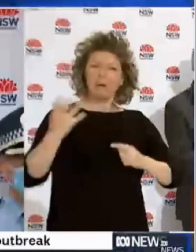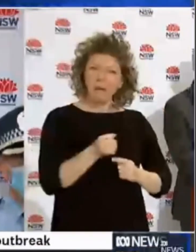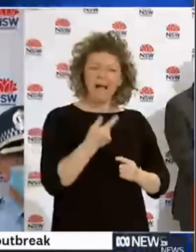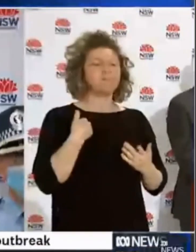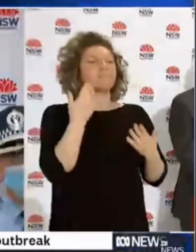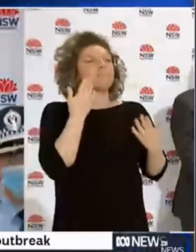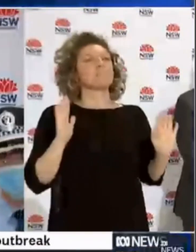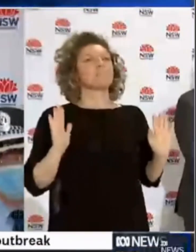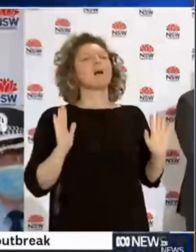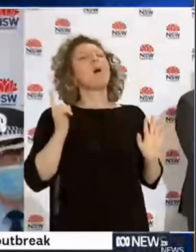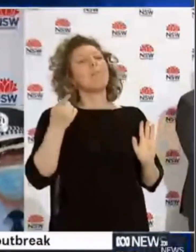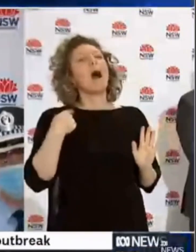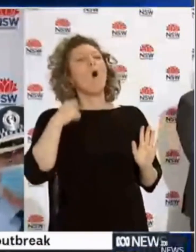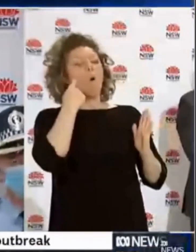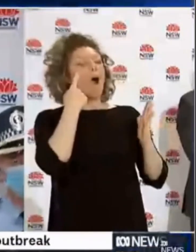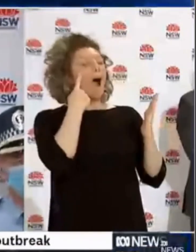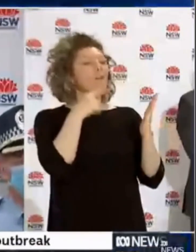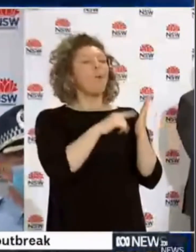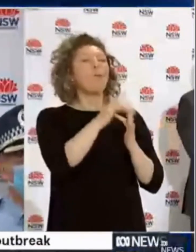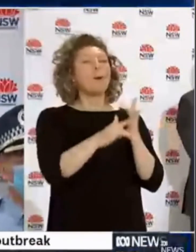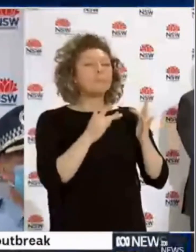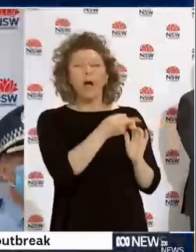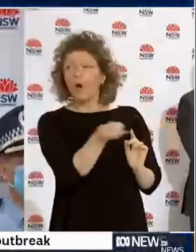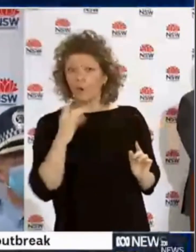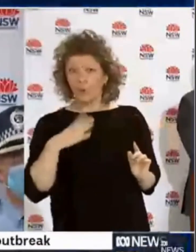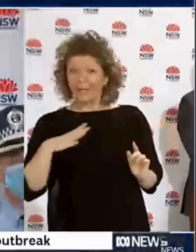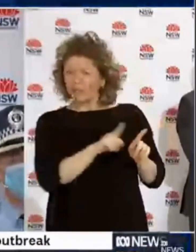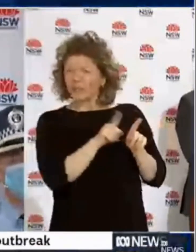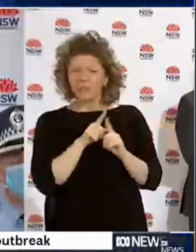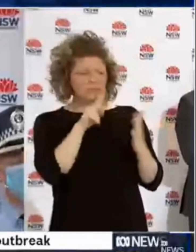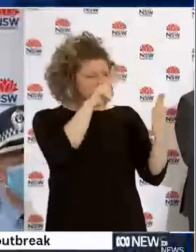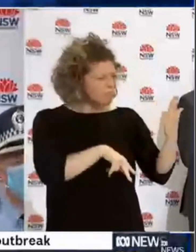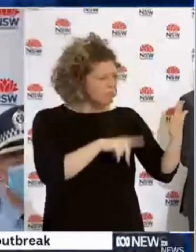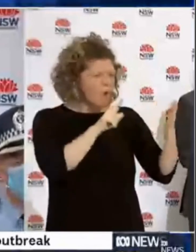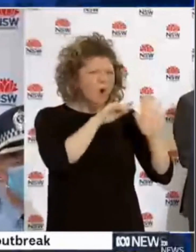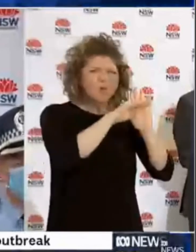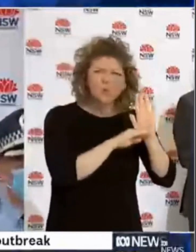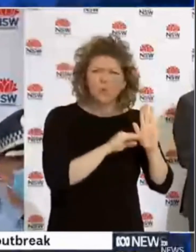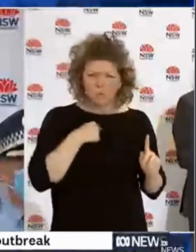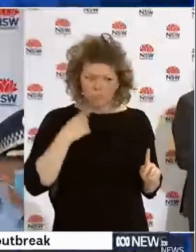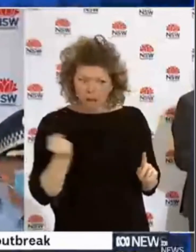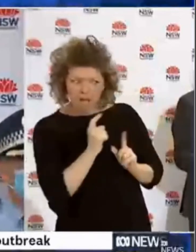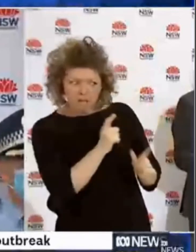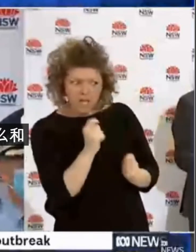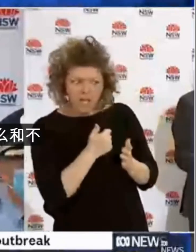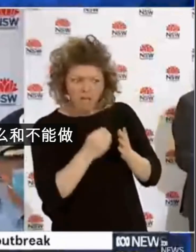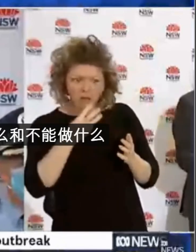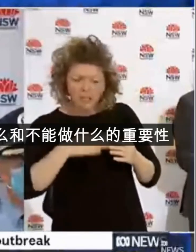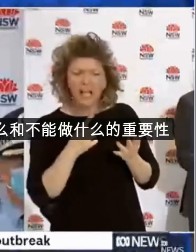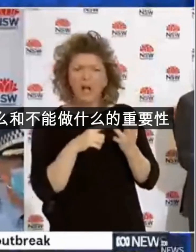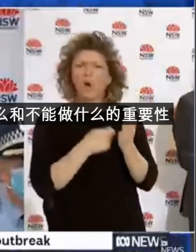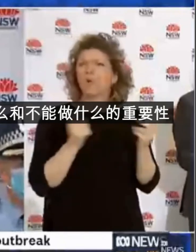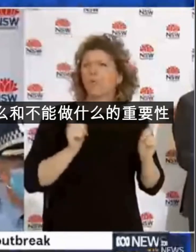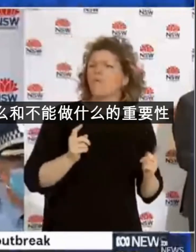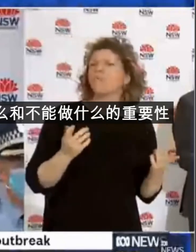that we all check on the website on a regular basis about what the rules are around getting tested and what you can and can't